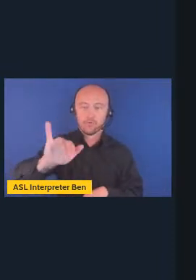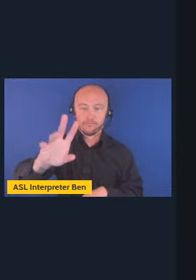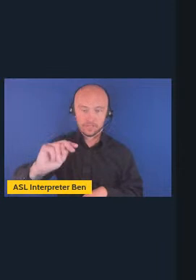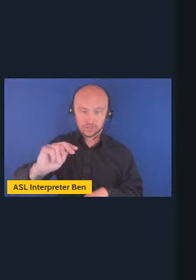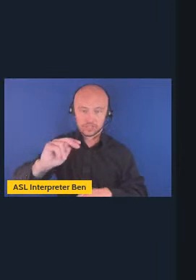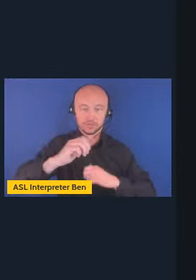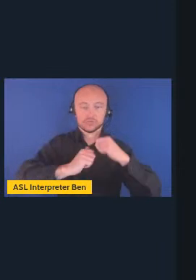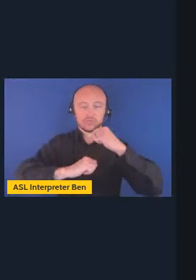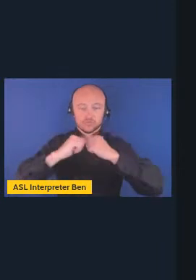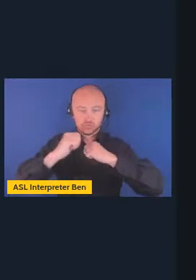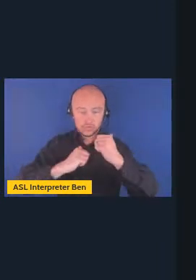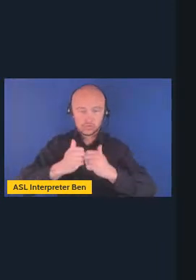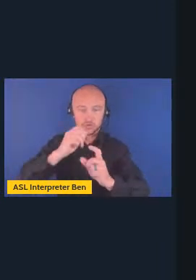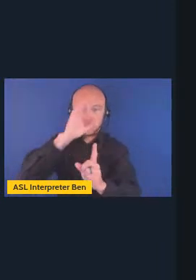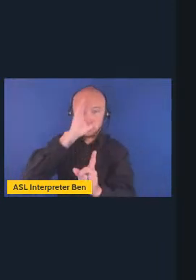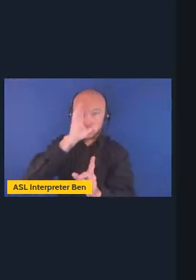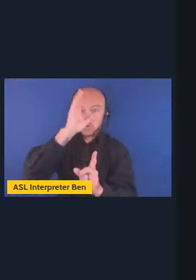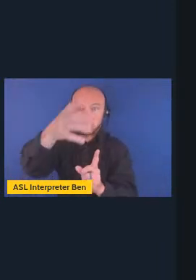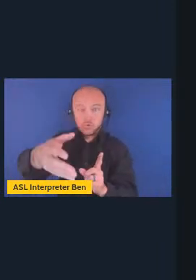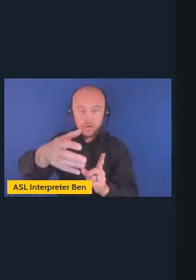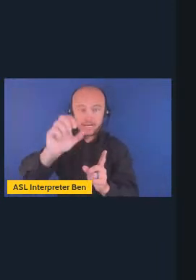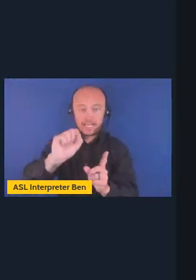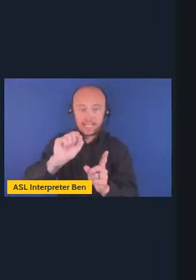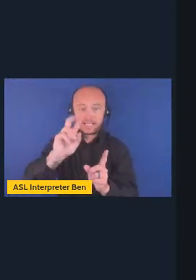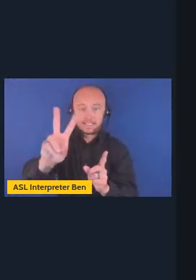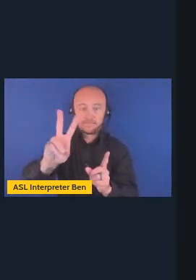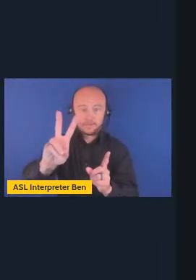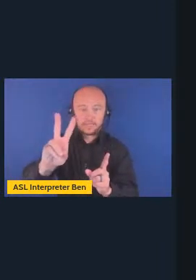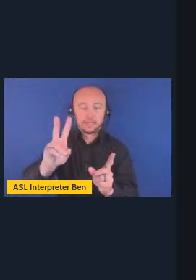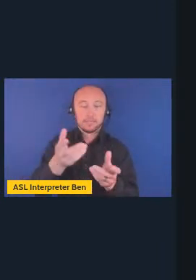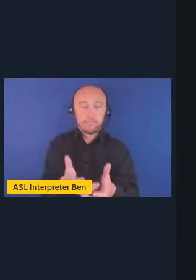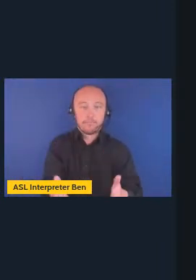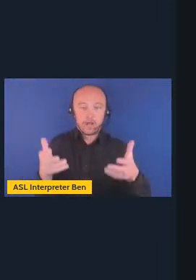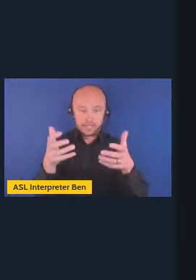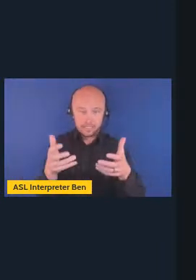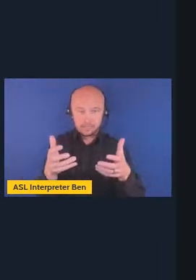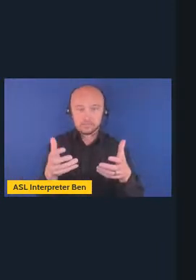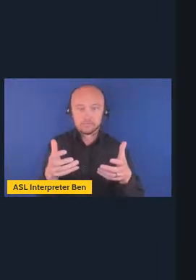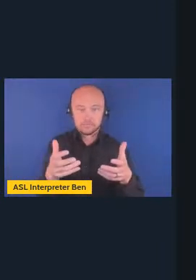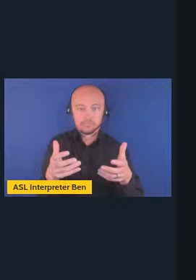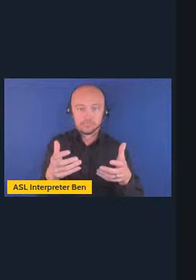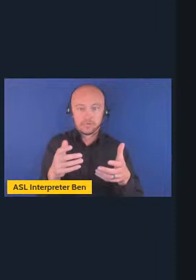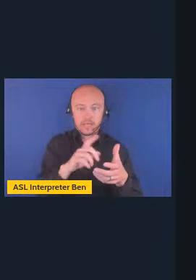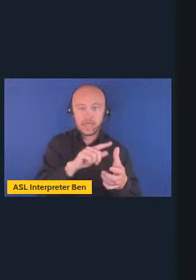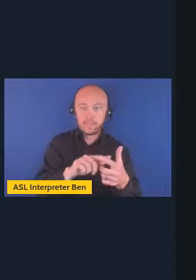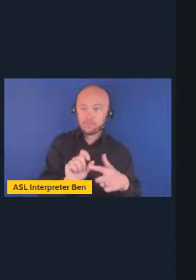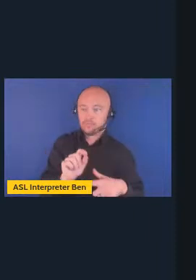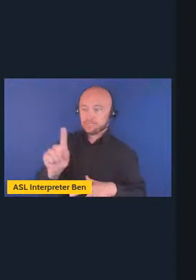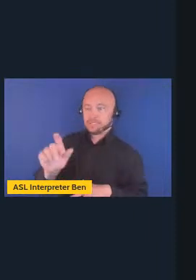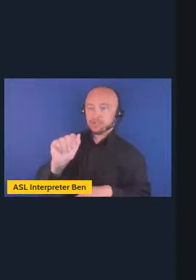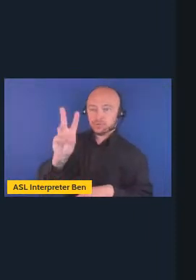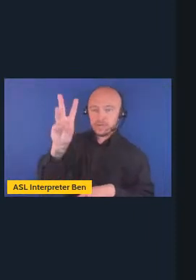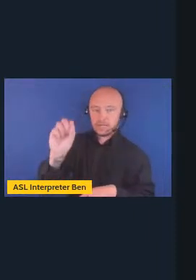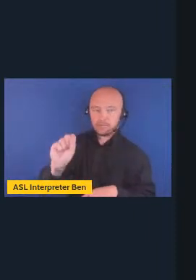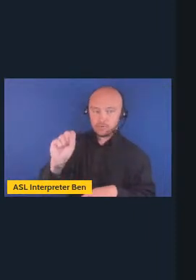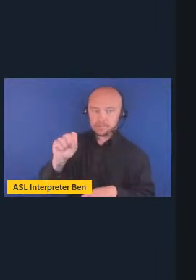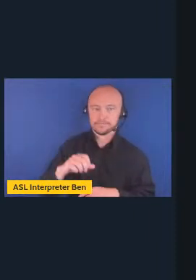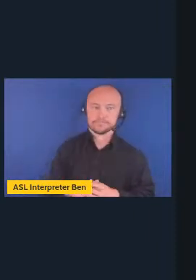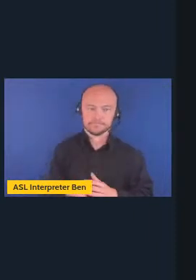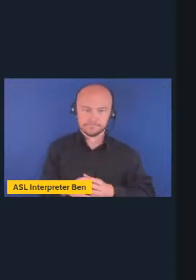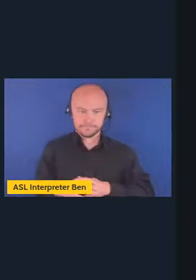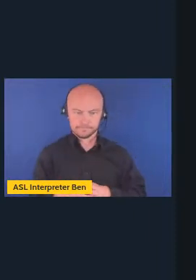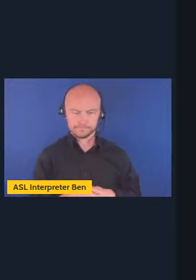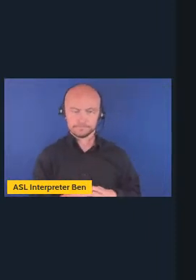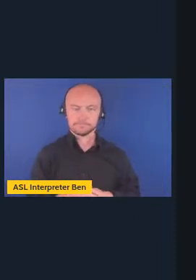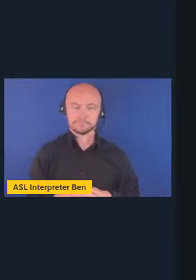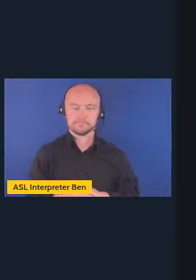this case, I'm creating a new S3 bucket, or actually I'm creating a new bucket. When it's going to be compiled to AWS, it's going to be an S3 bucket, this line